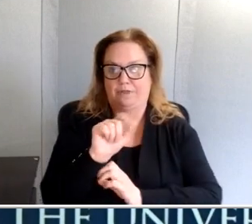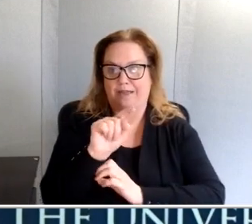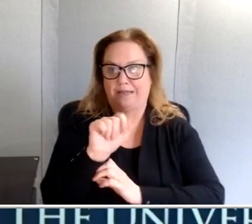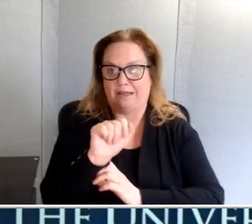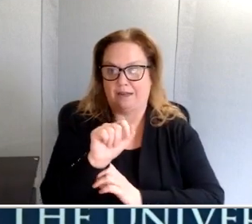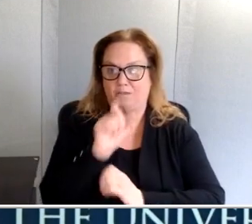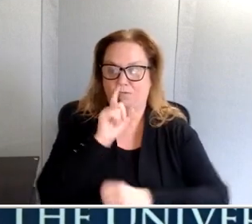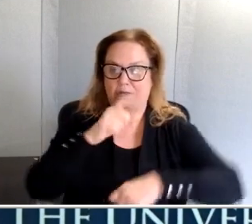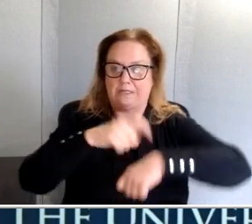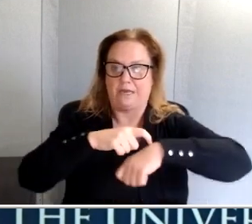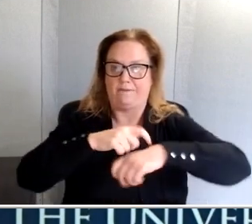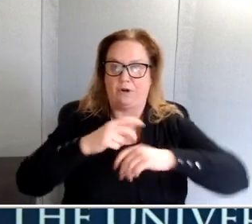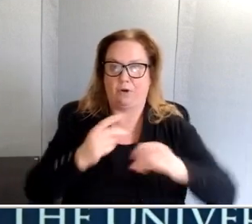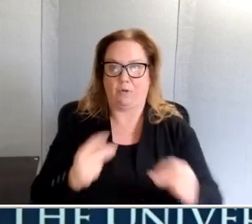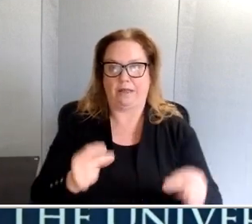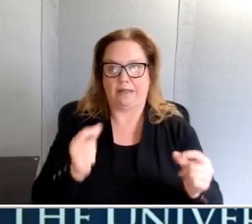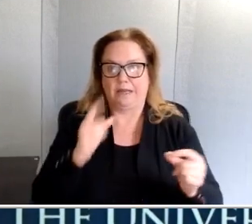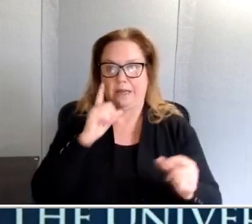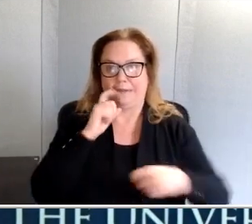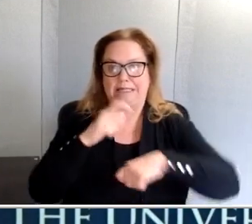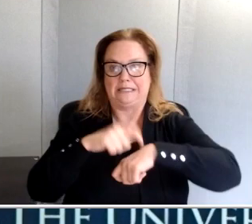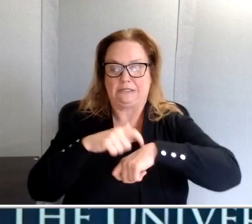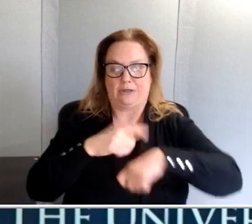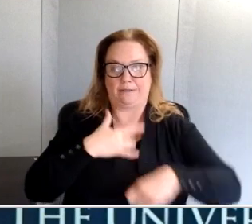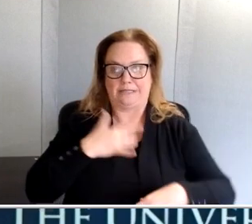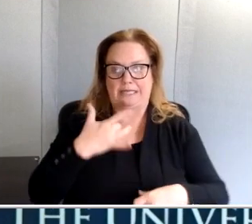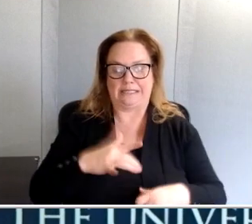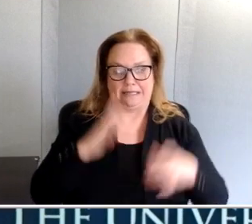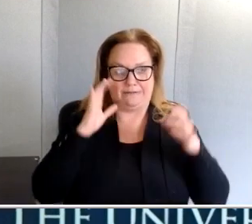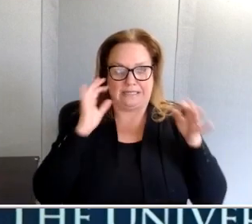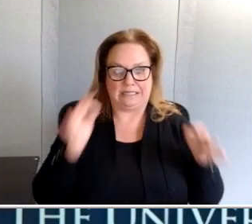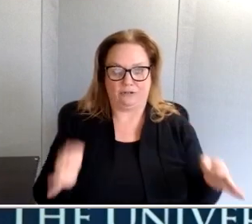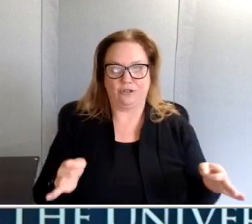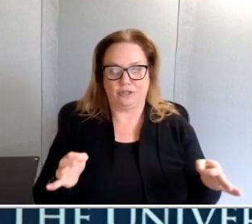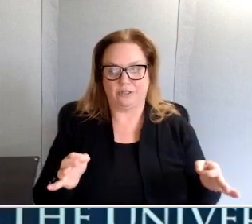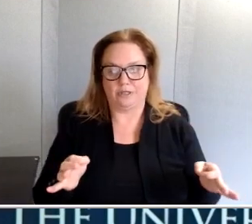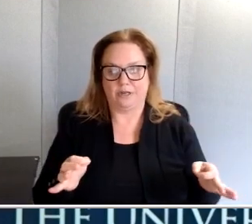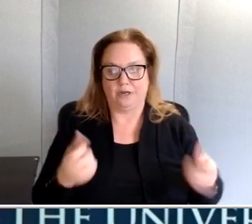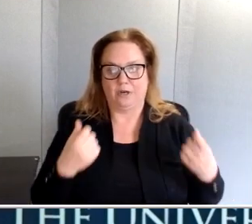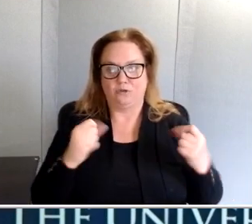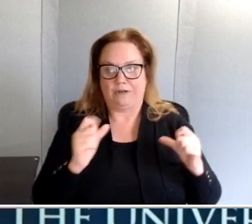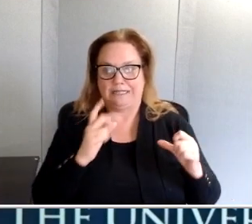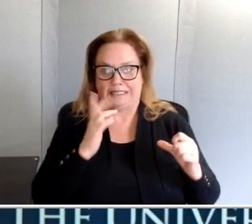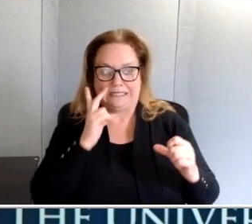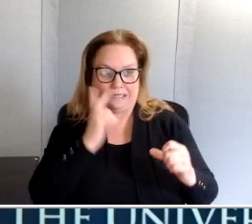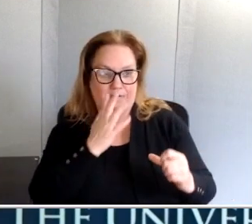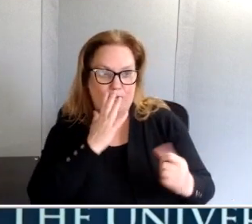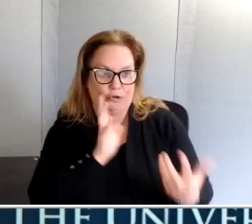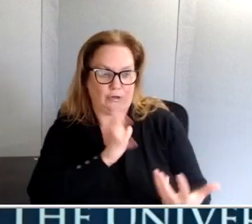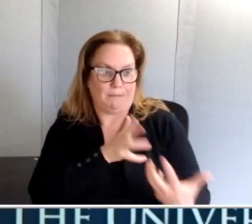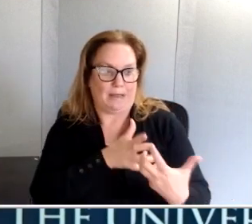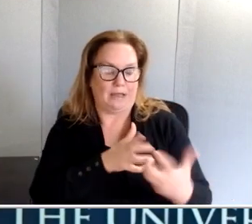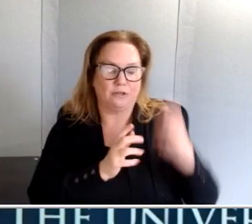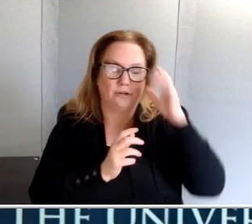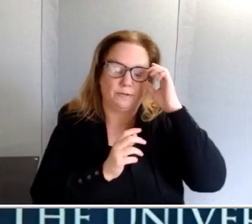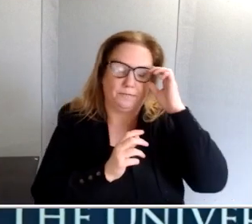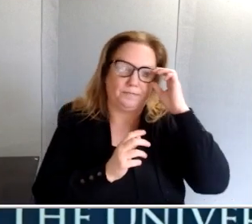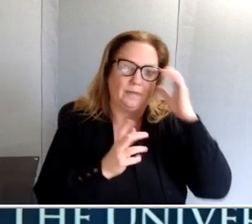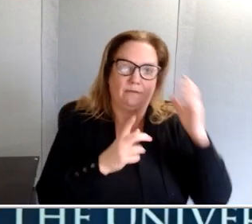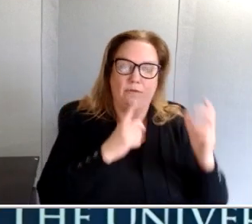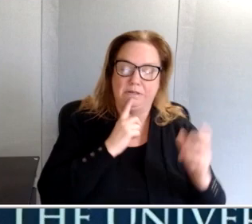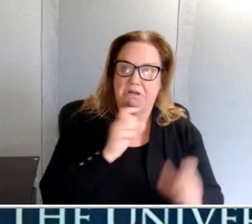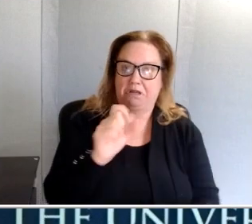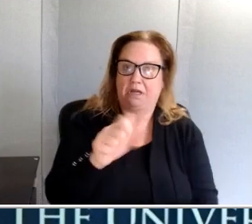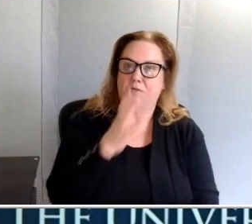time very quickly, because these are time sensitive decisions to make. And we try to see if it's a good match for our recipient. And if we say that yes, it's a